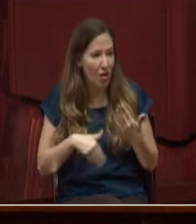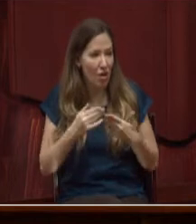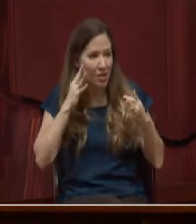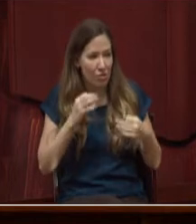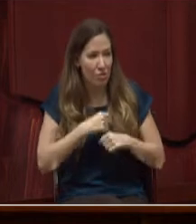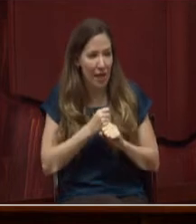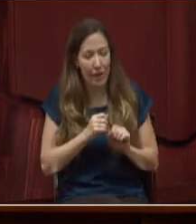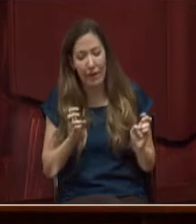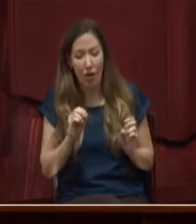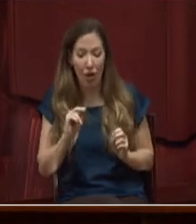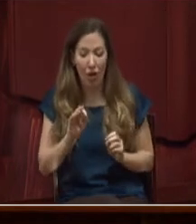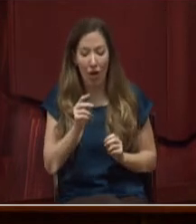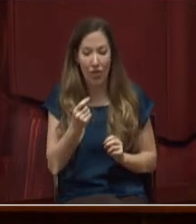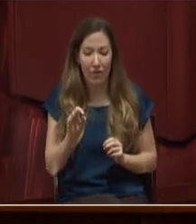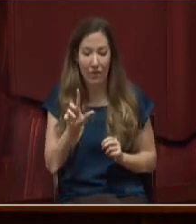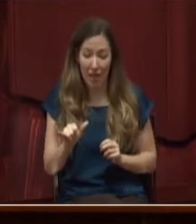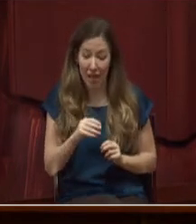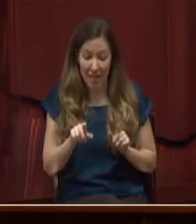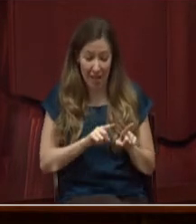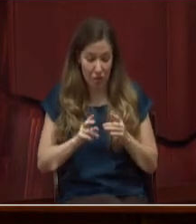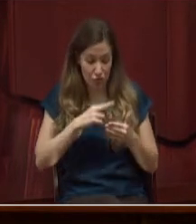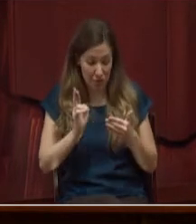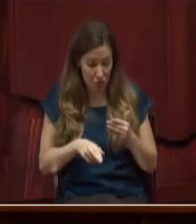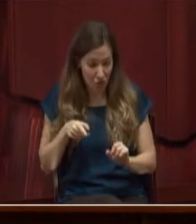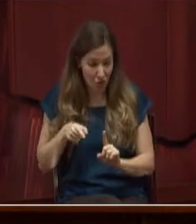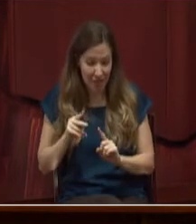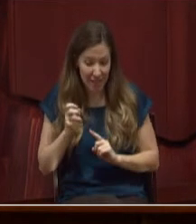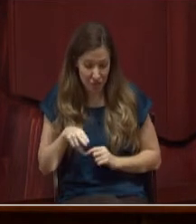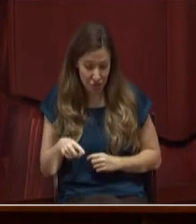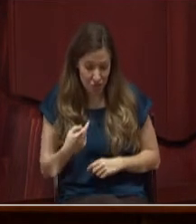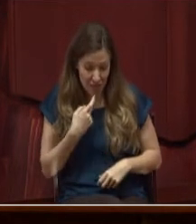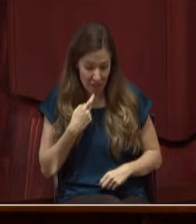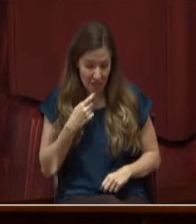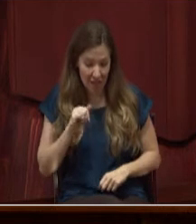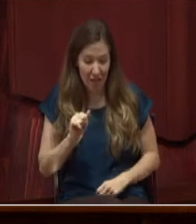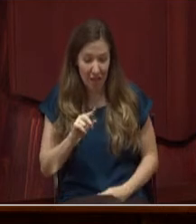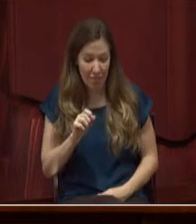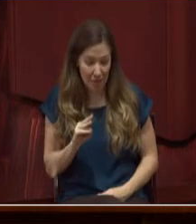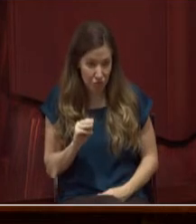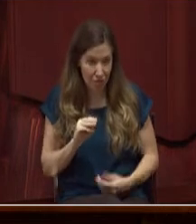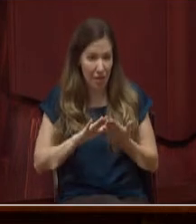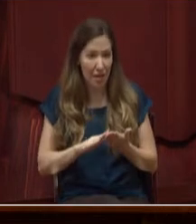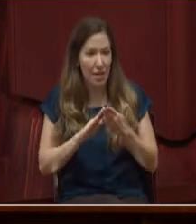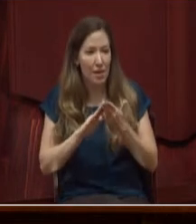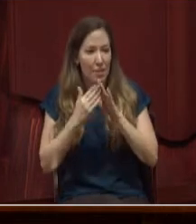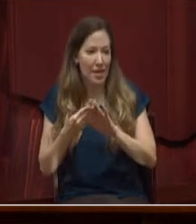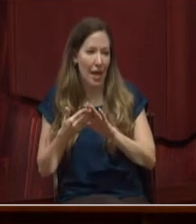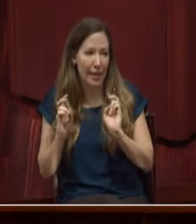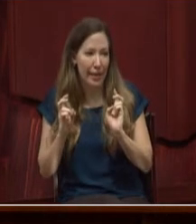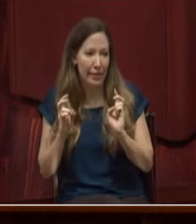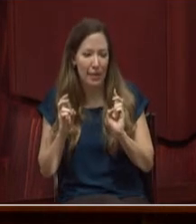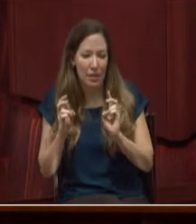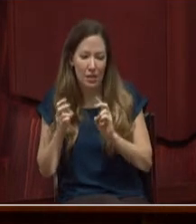less on the fly. And as a result, as Kissinger says, that the administration became hostage and prisoners to